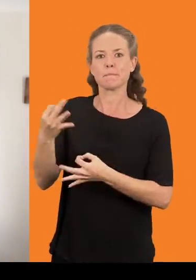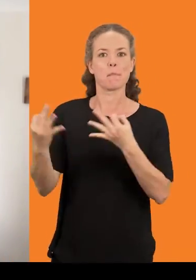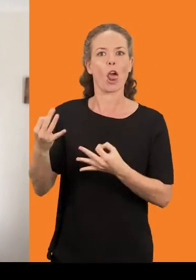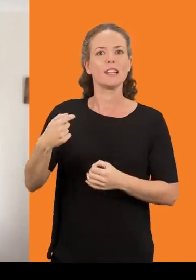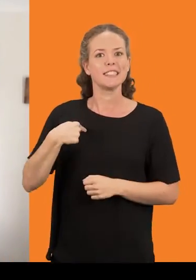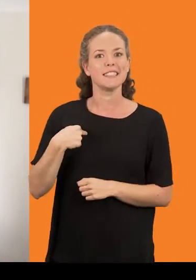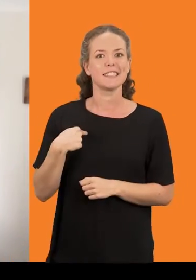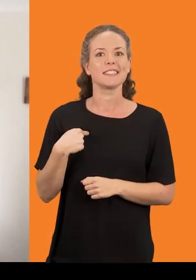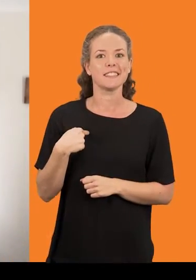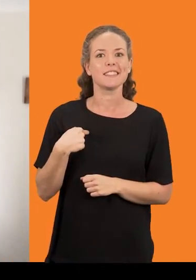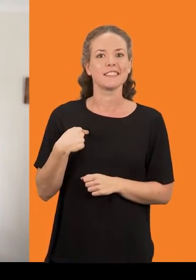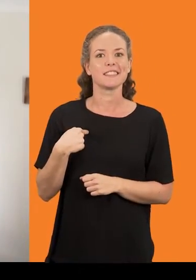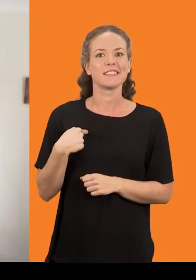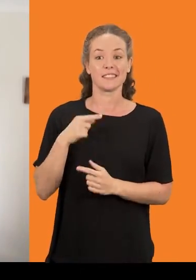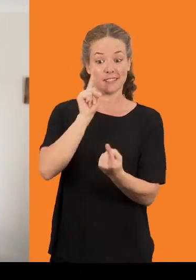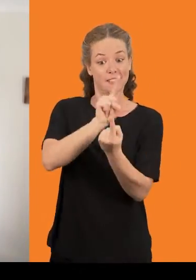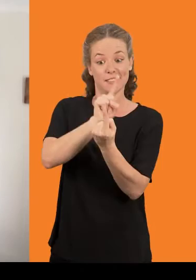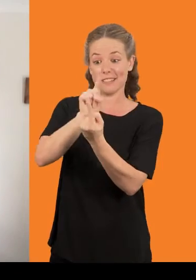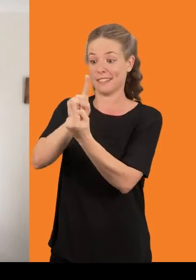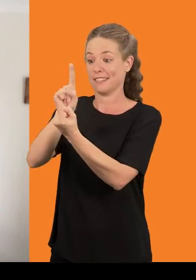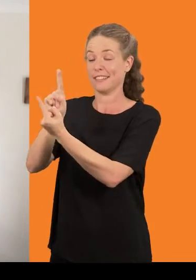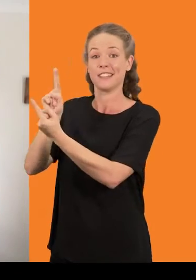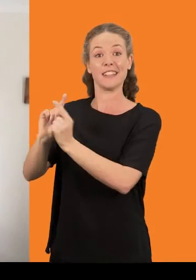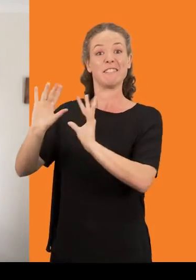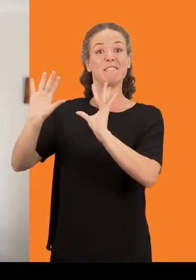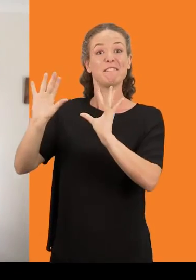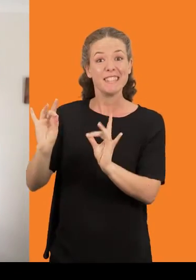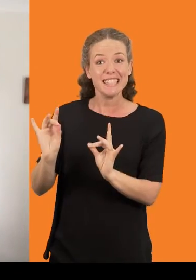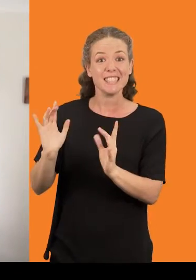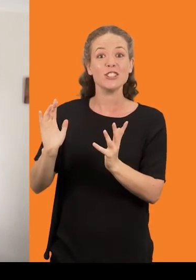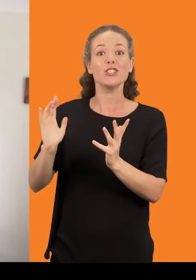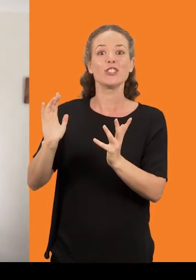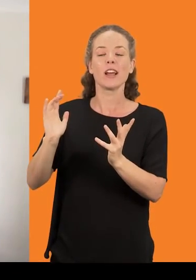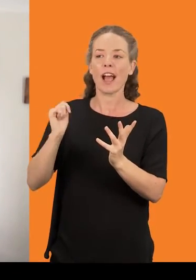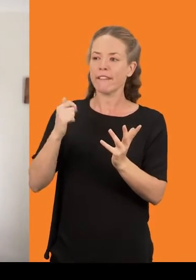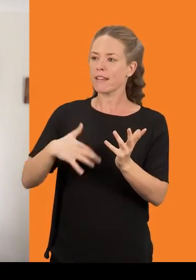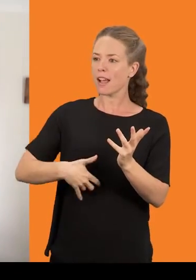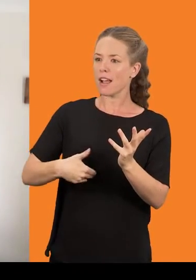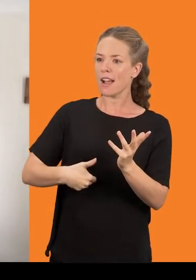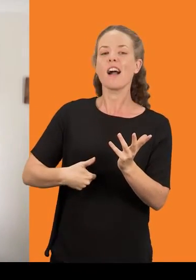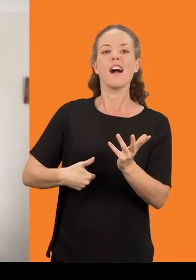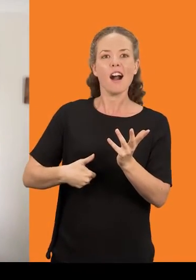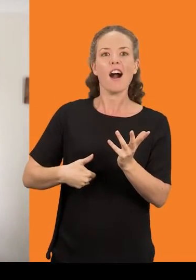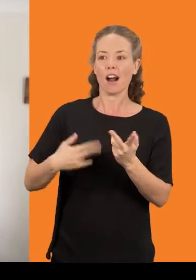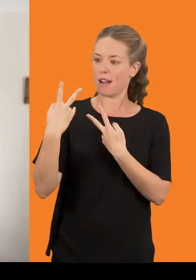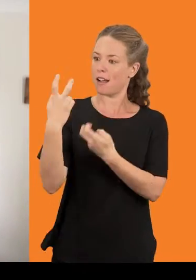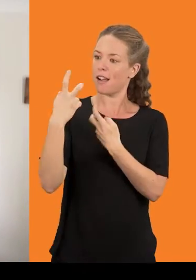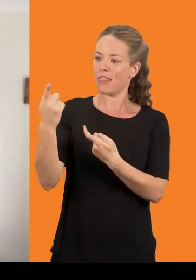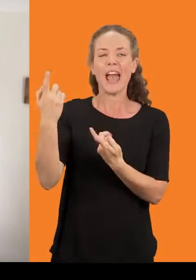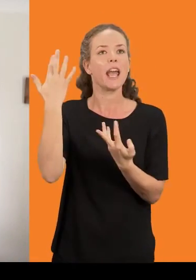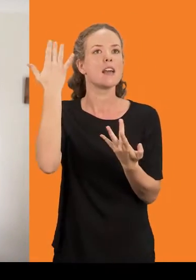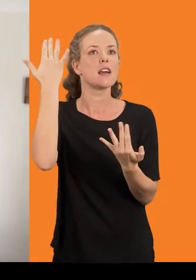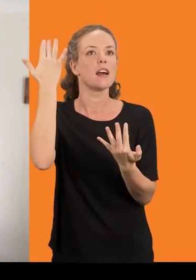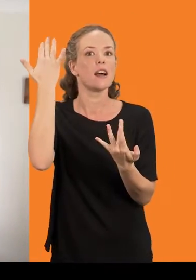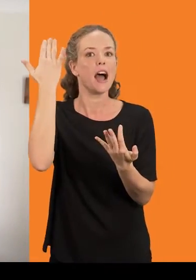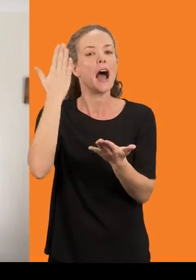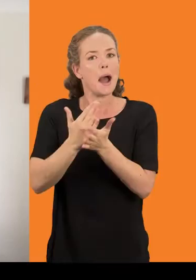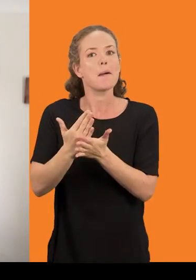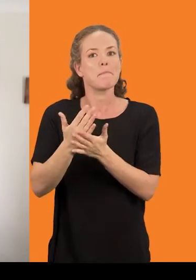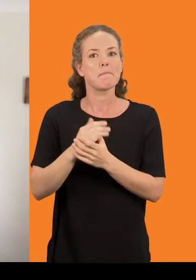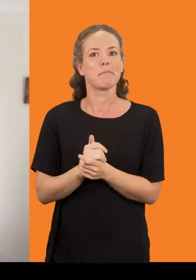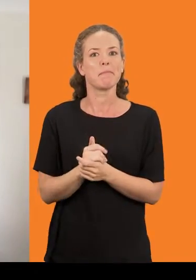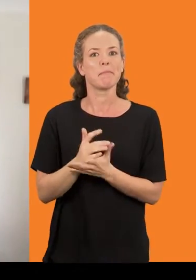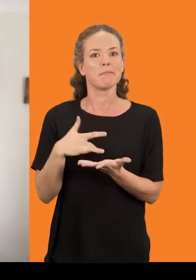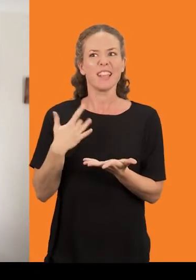voice was heard when it comes to politics. And what's great is at the end of every meeting with every MP I spoke to, there seemed to be a sense that what I said was being taken